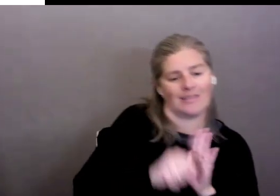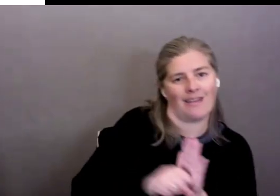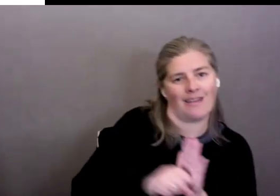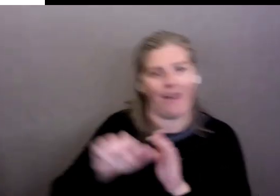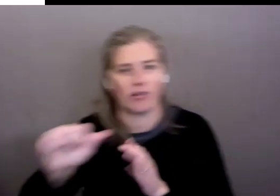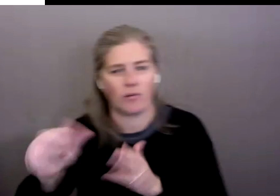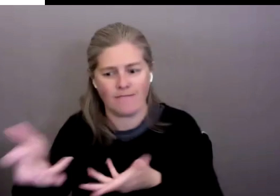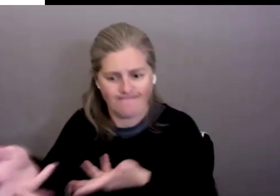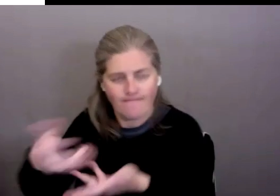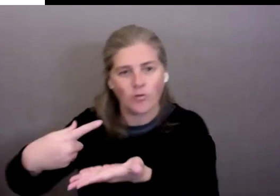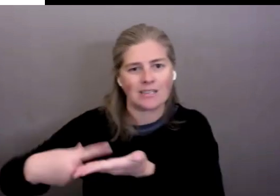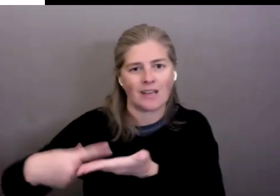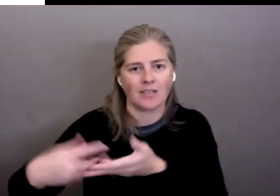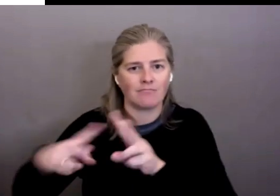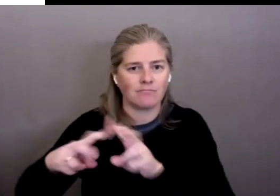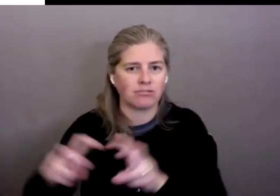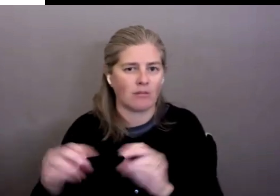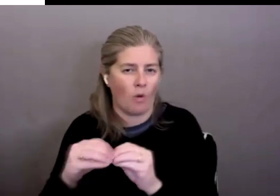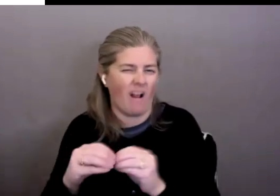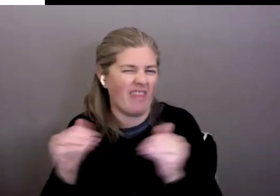Next slide, please.